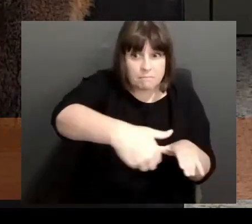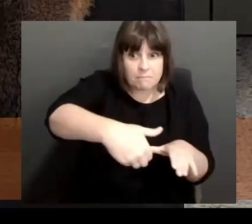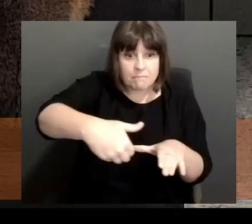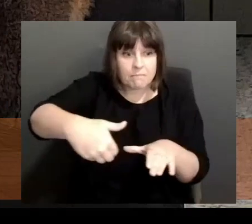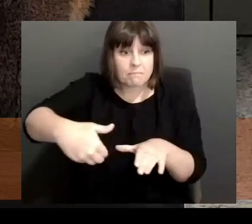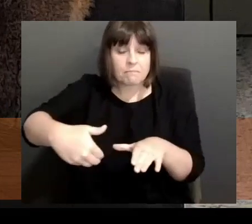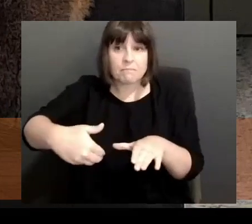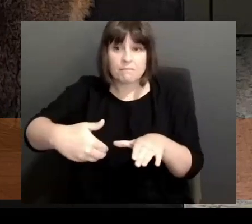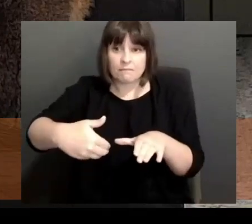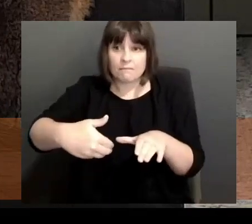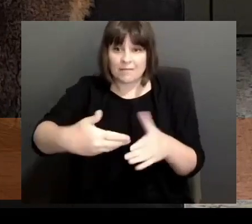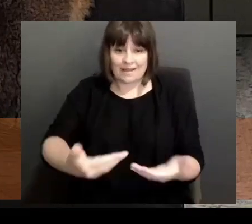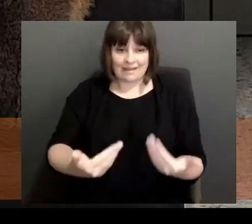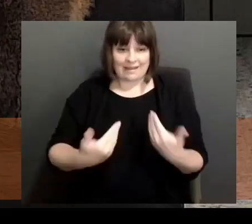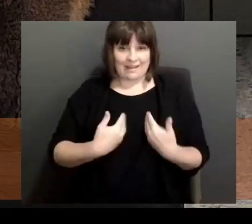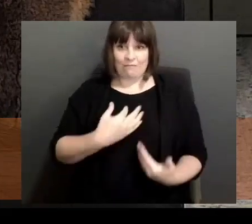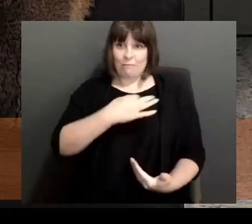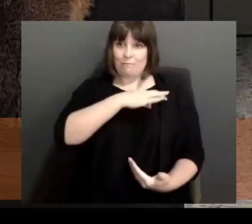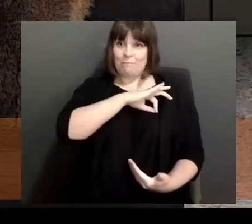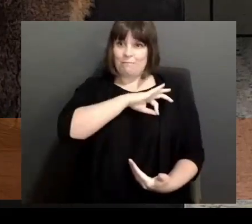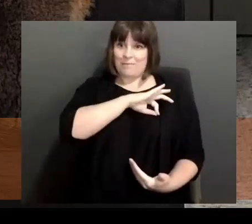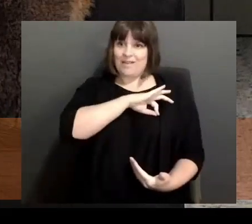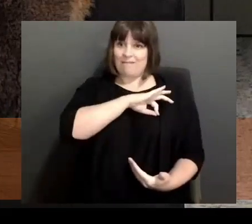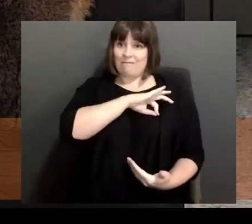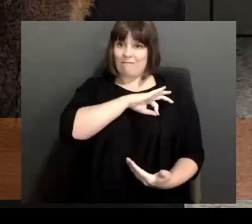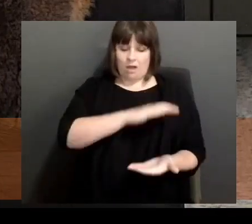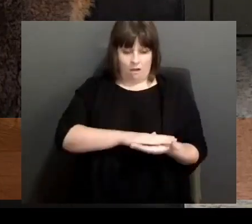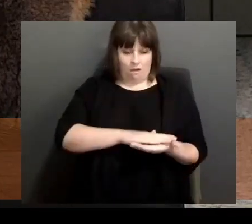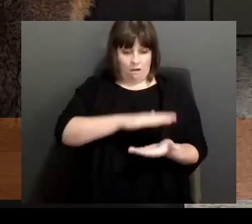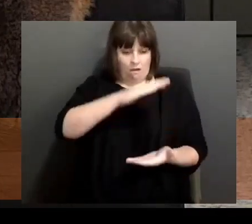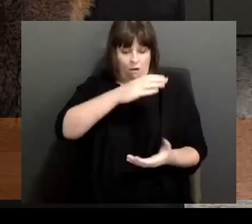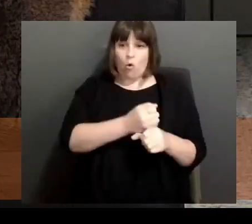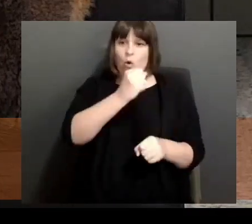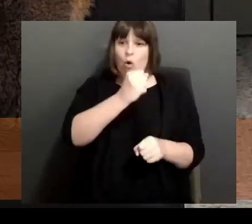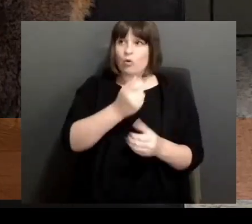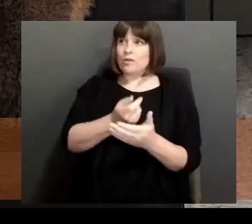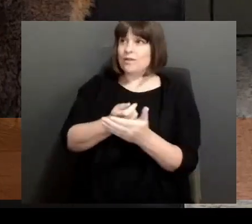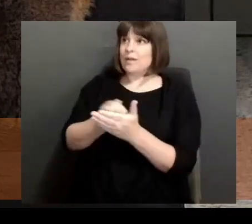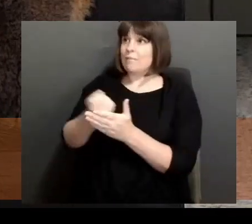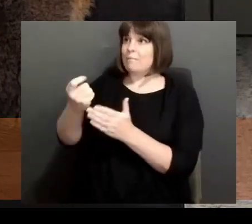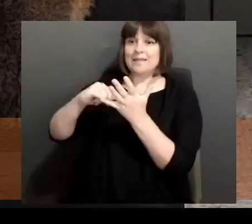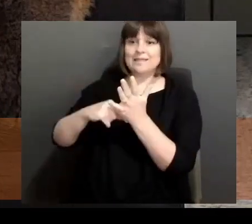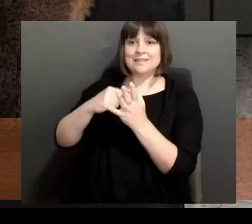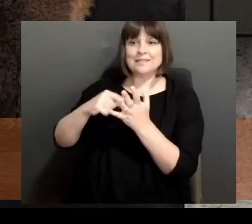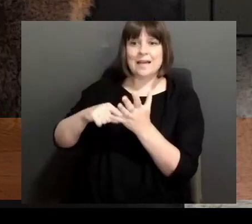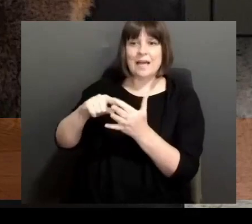to reward the state generally. That's correct. Okay. But none of that,